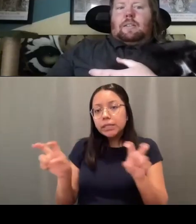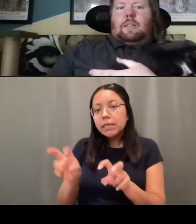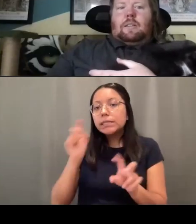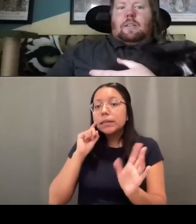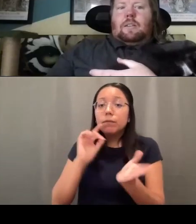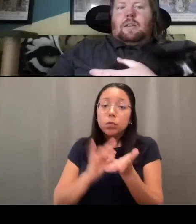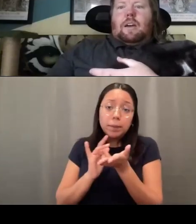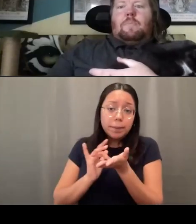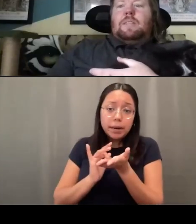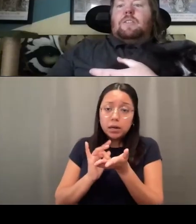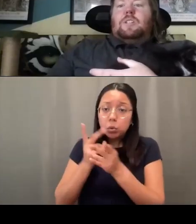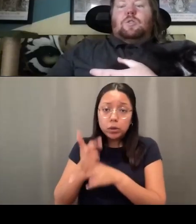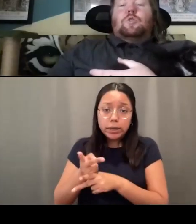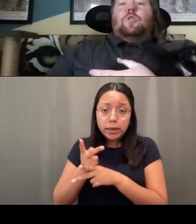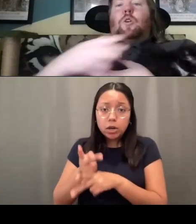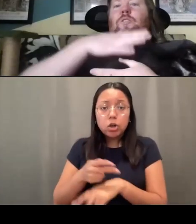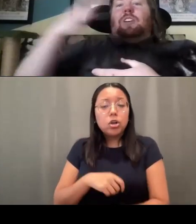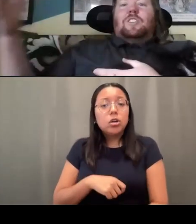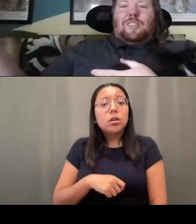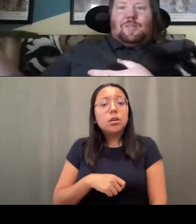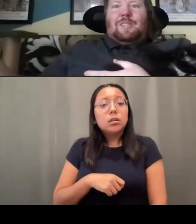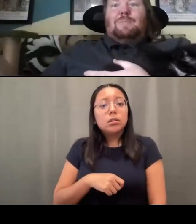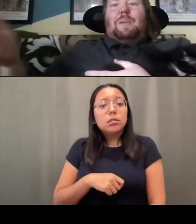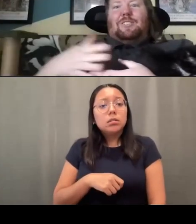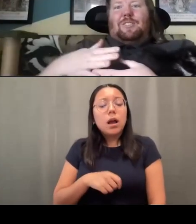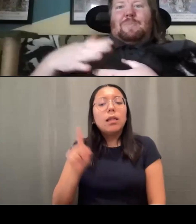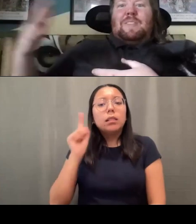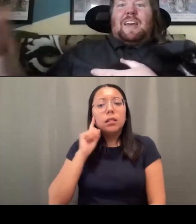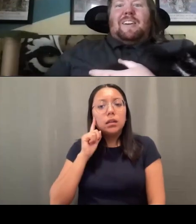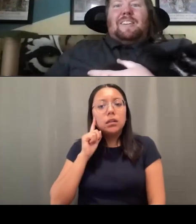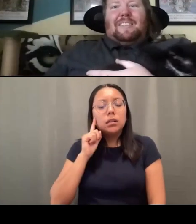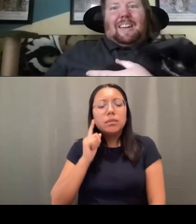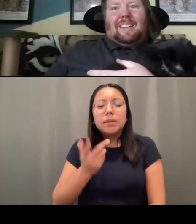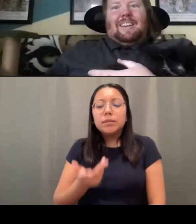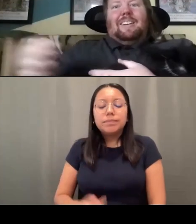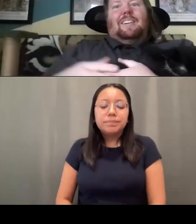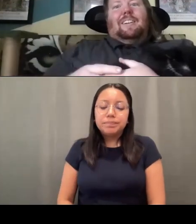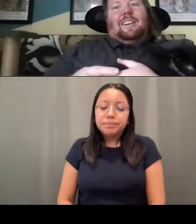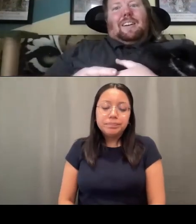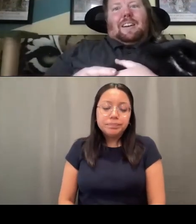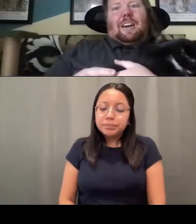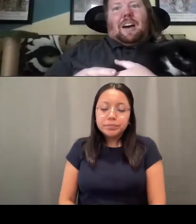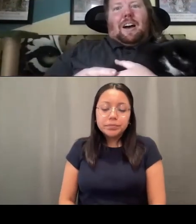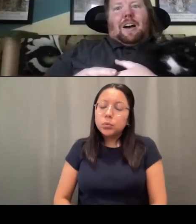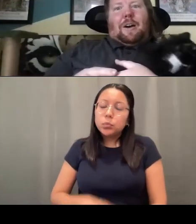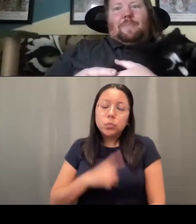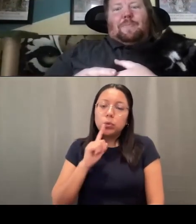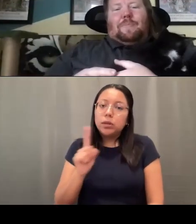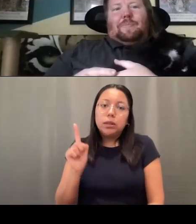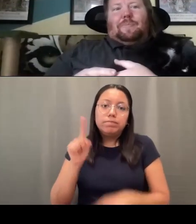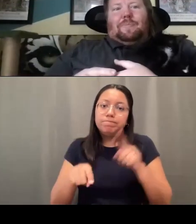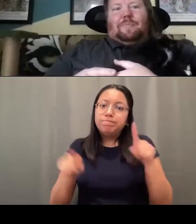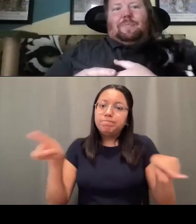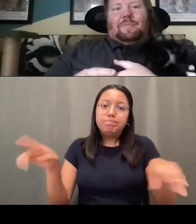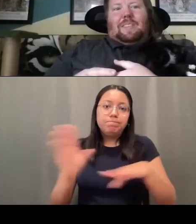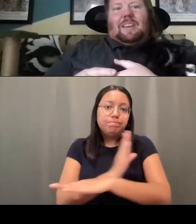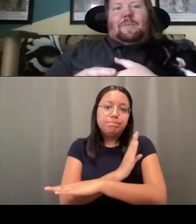that I mean there's just such a huge spectrum there. Like